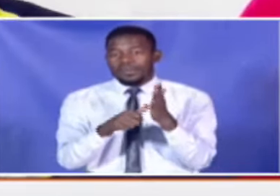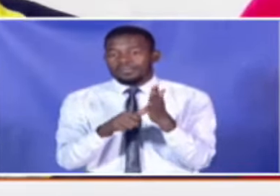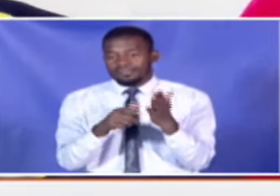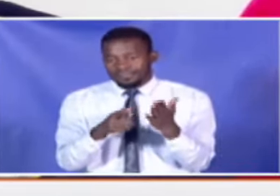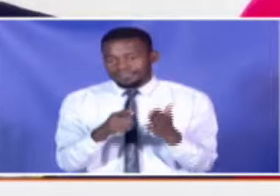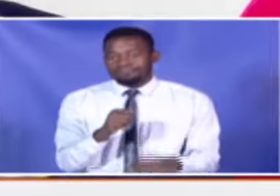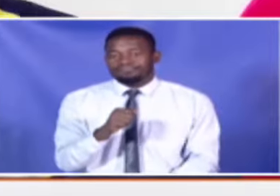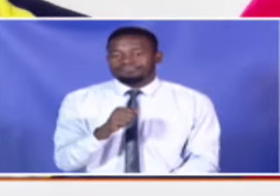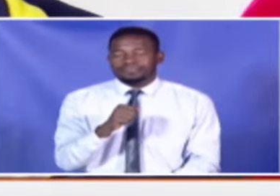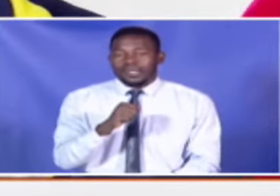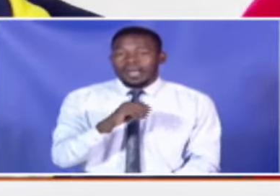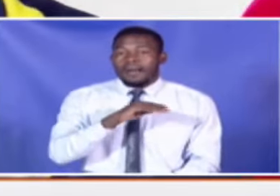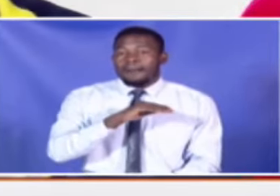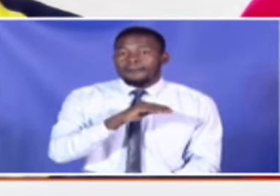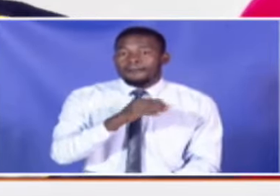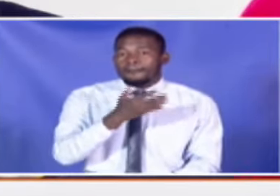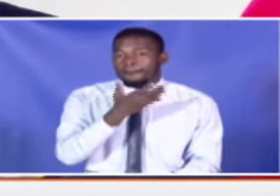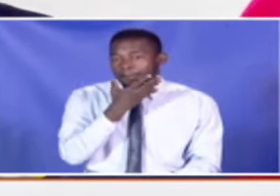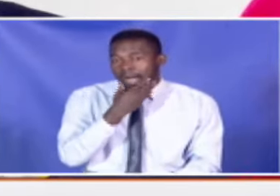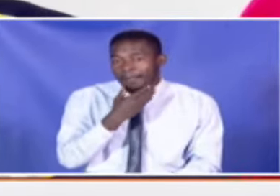yako amechomeka